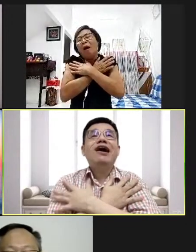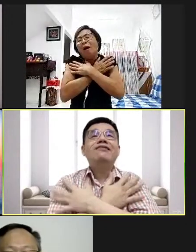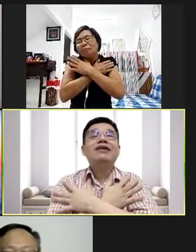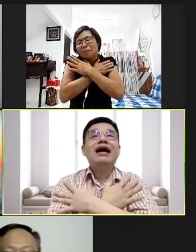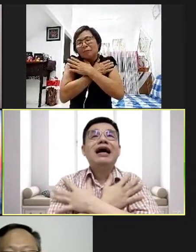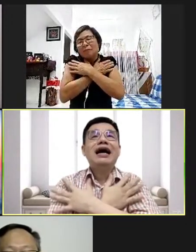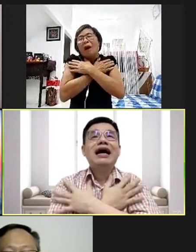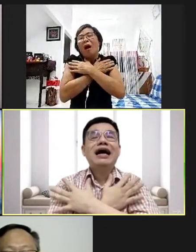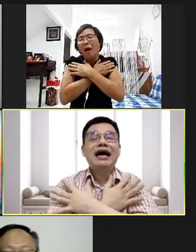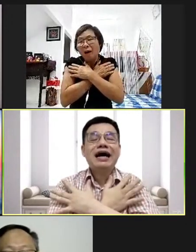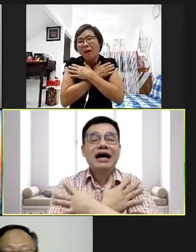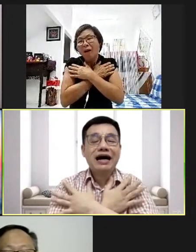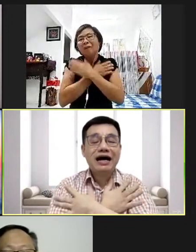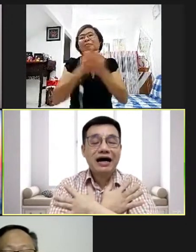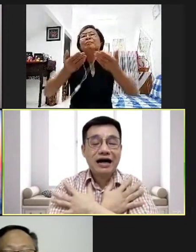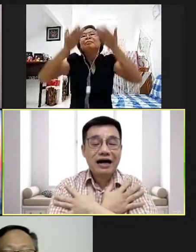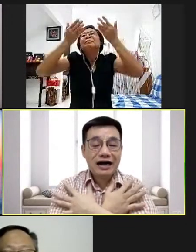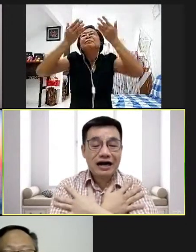breathe out.